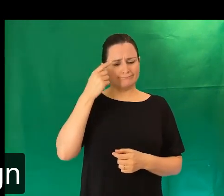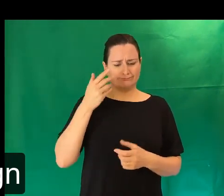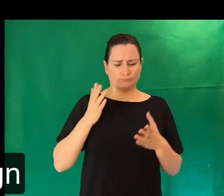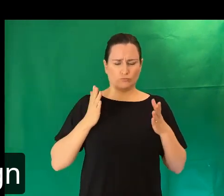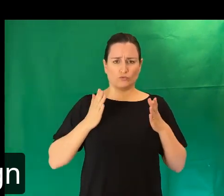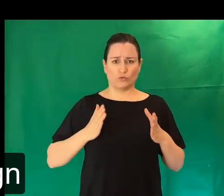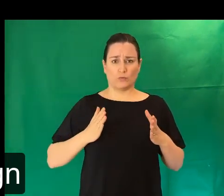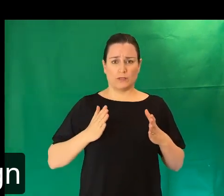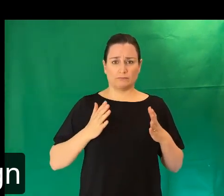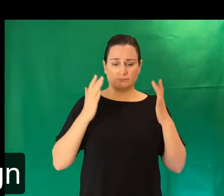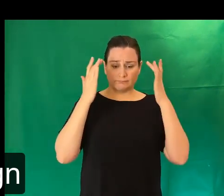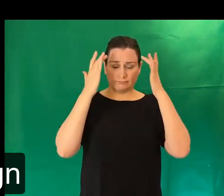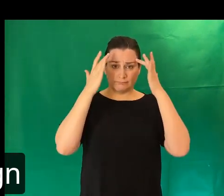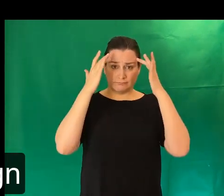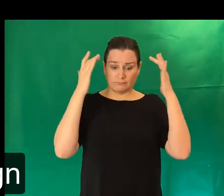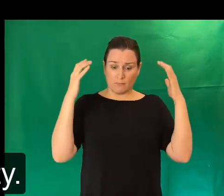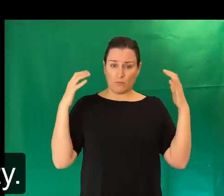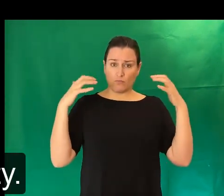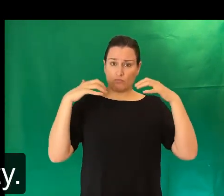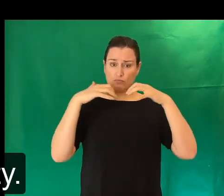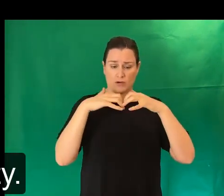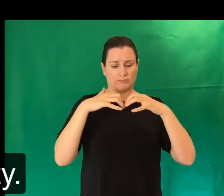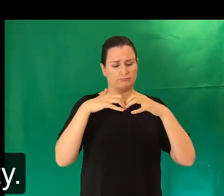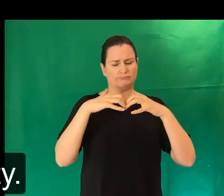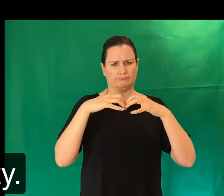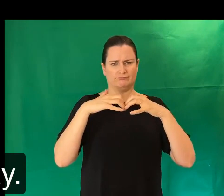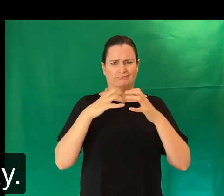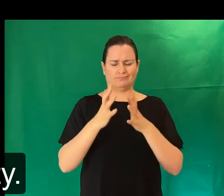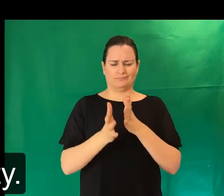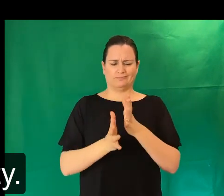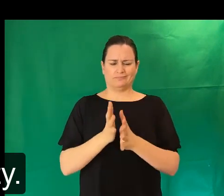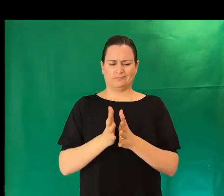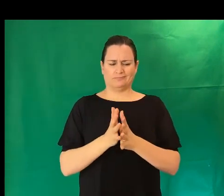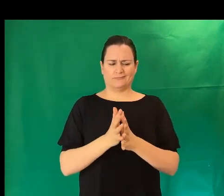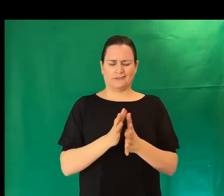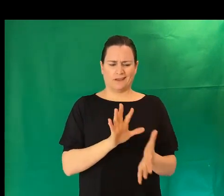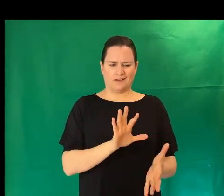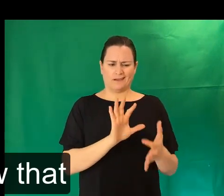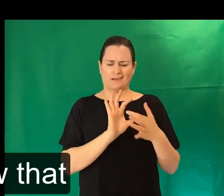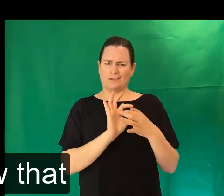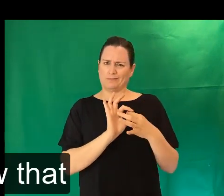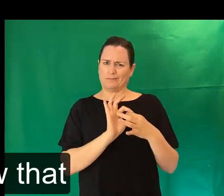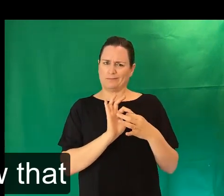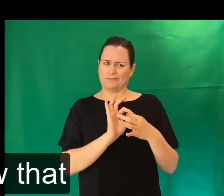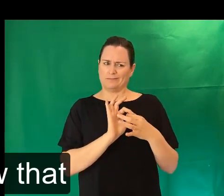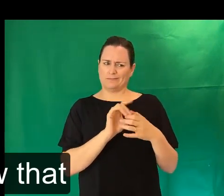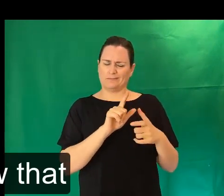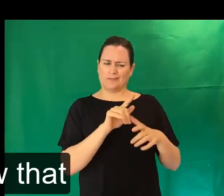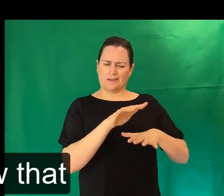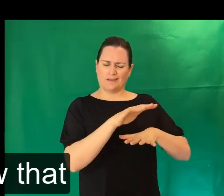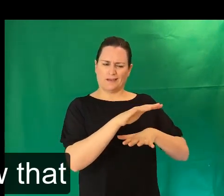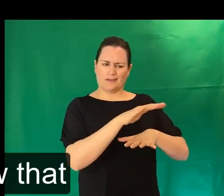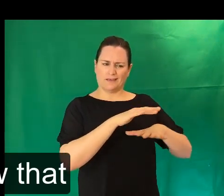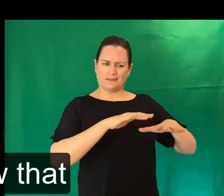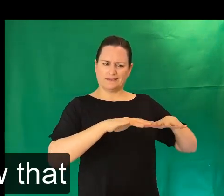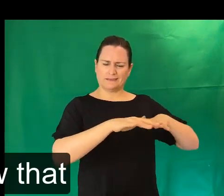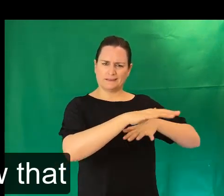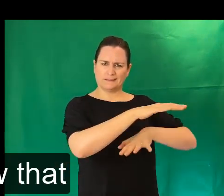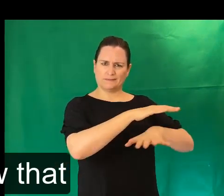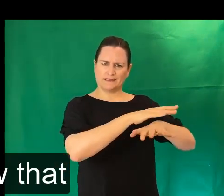function, well, sign languages are in a different modality. They make use of